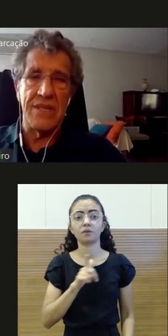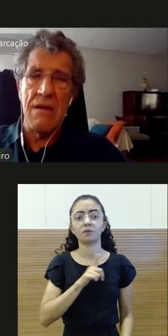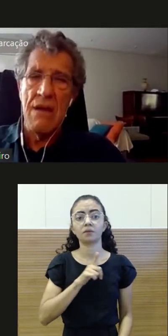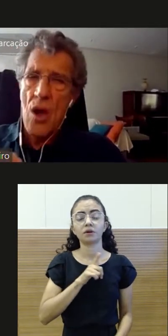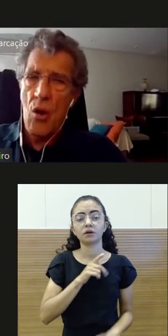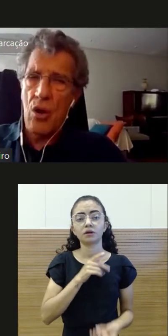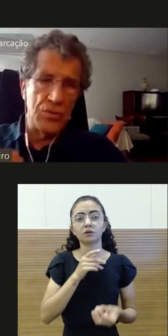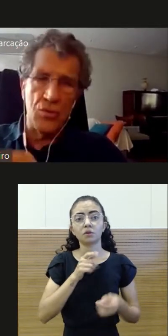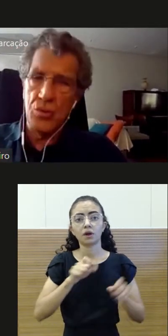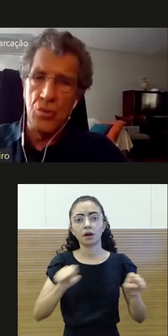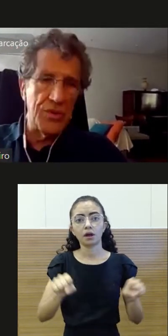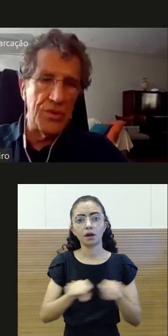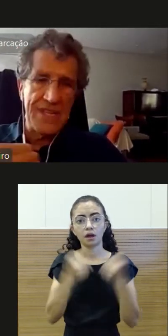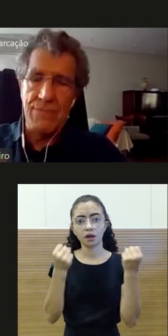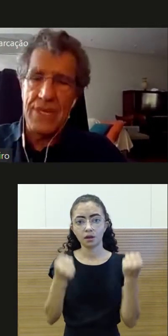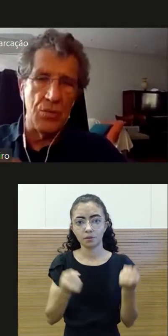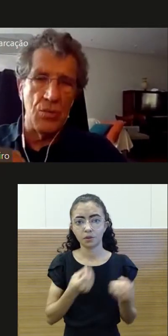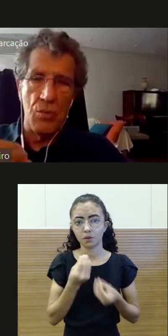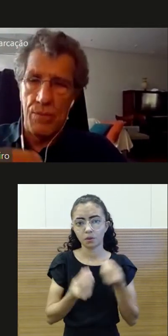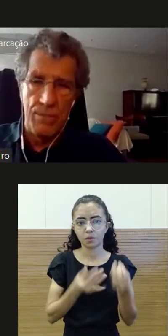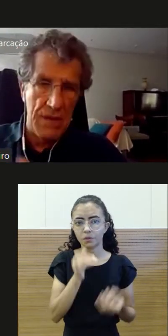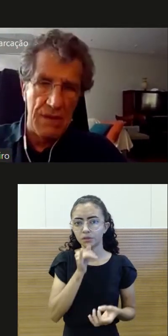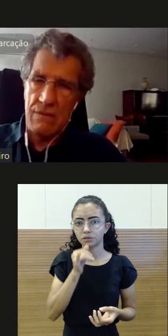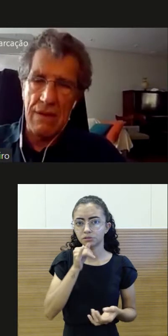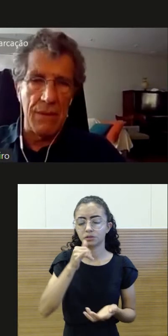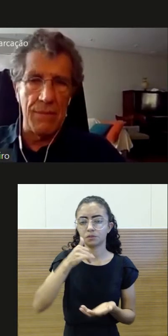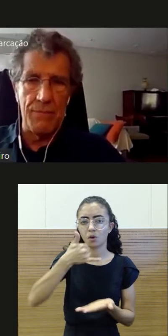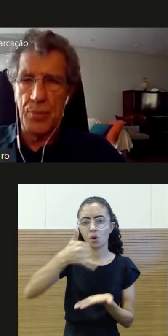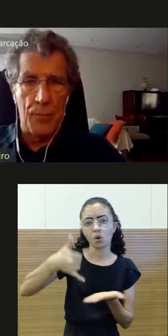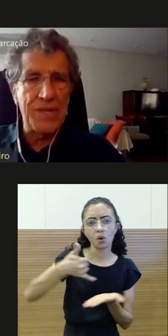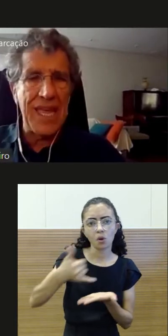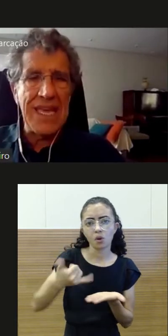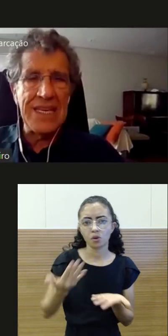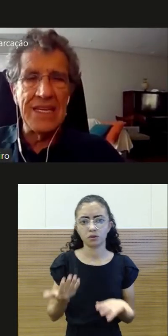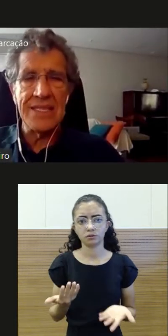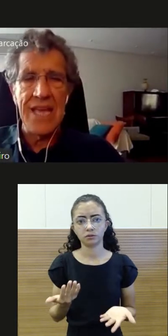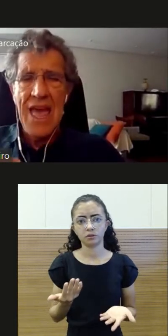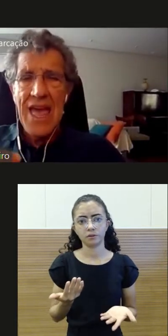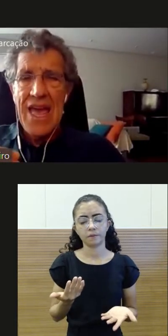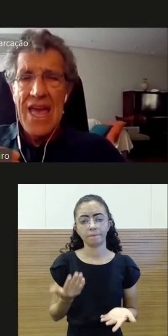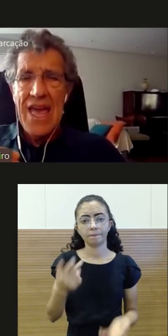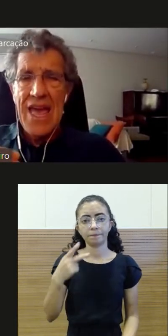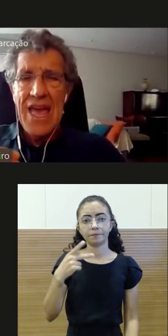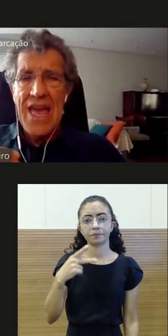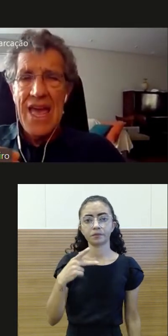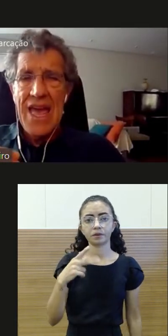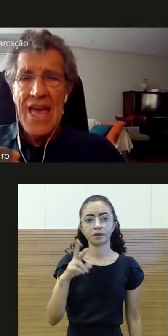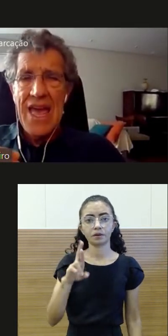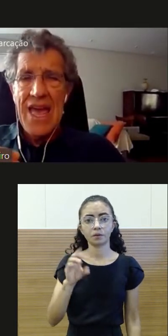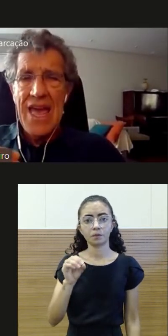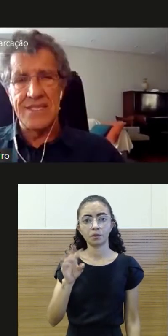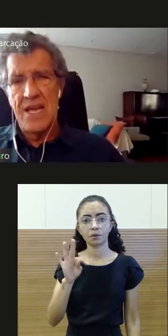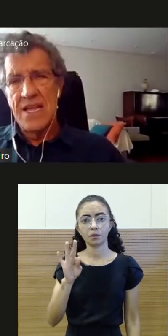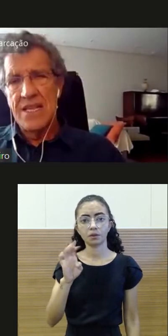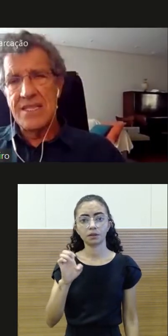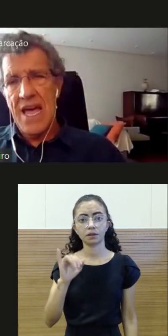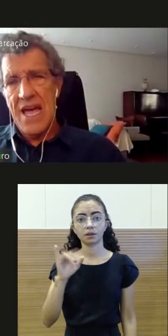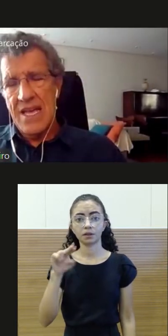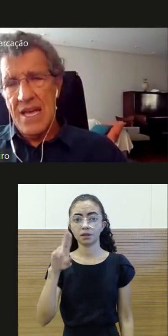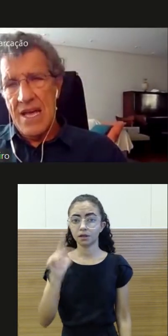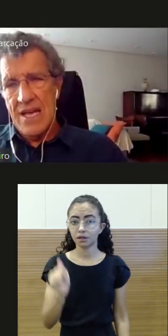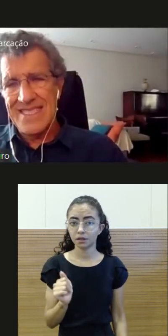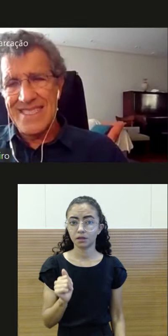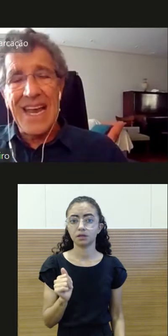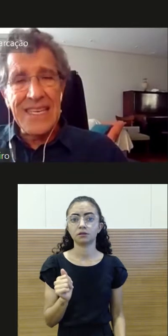into food substances, oil, fats, starches, protein, all of